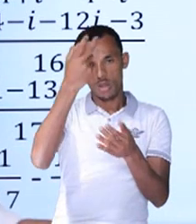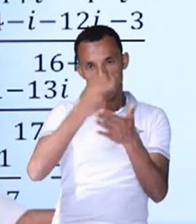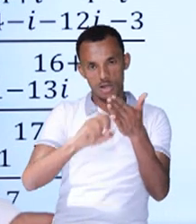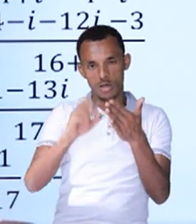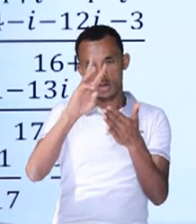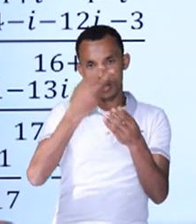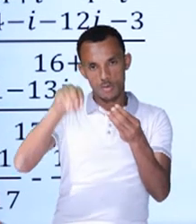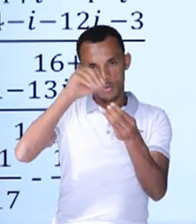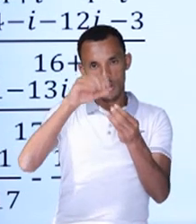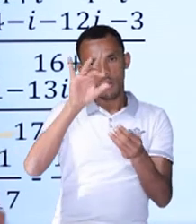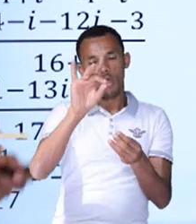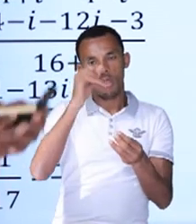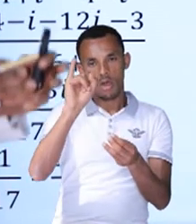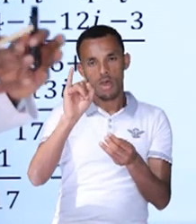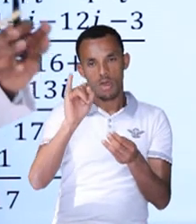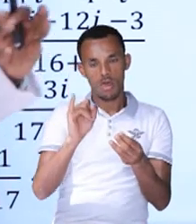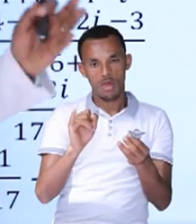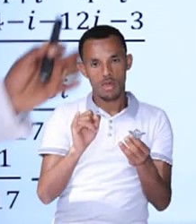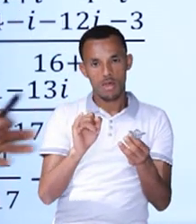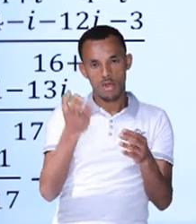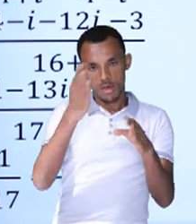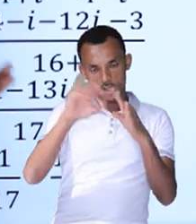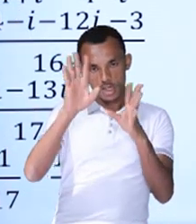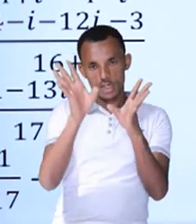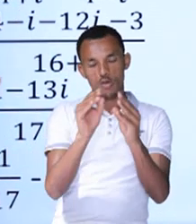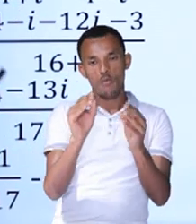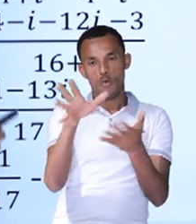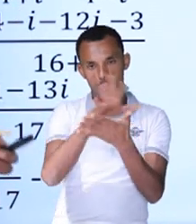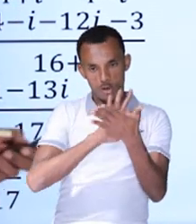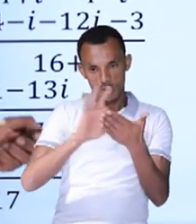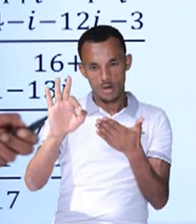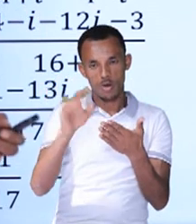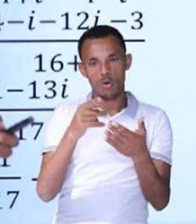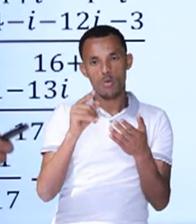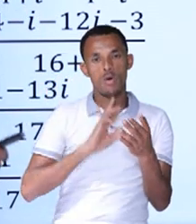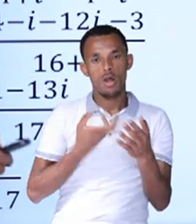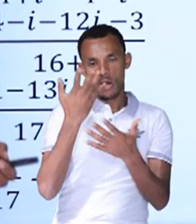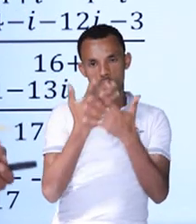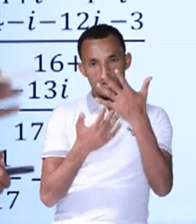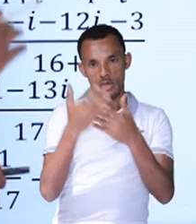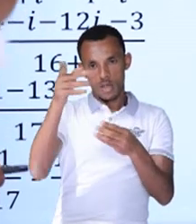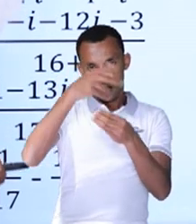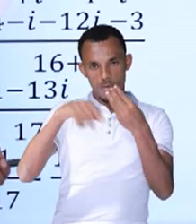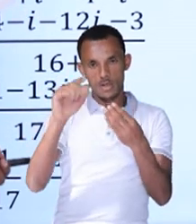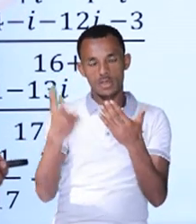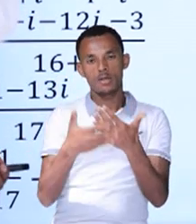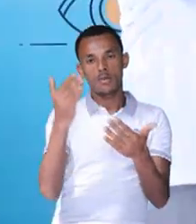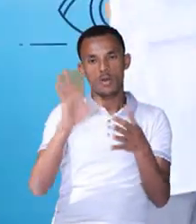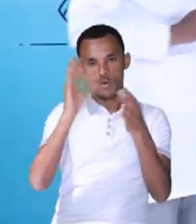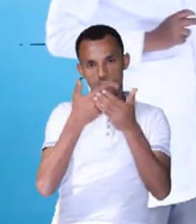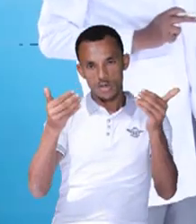a result 6 plus 8i. So in the set of complex numbers, we can discuss about simplification